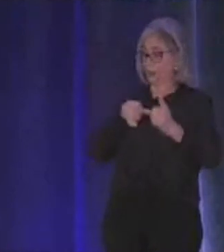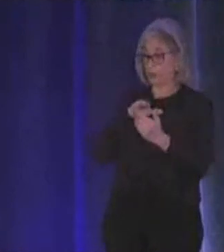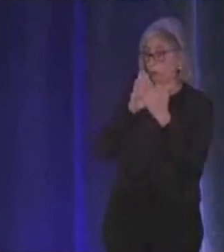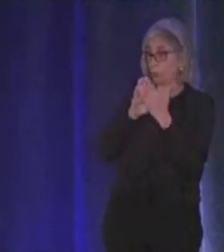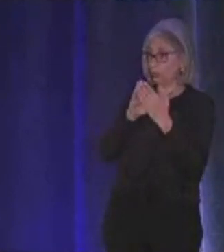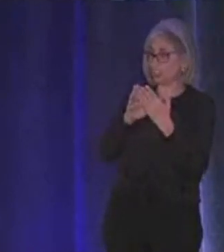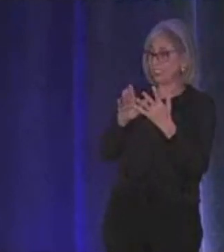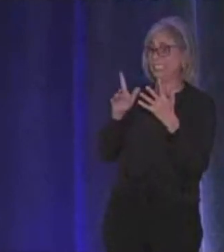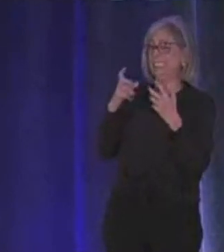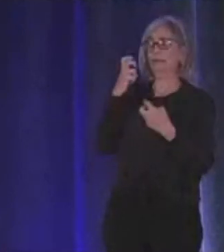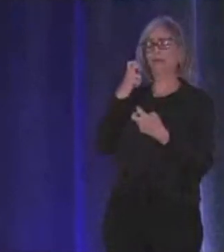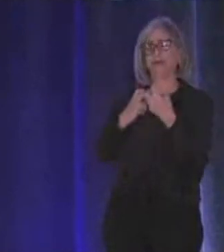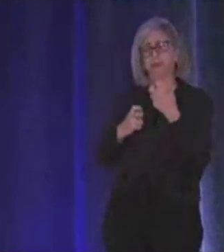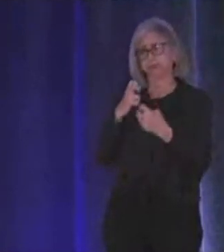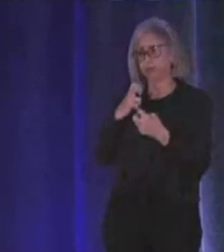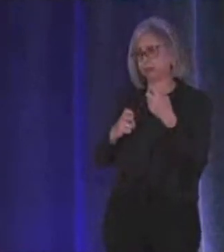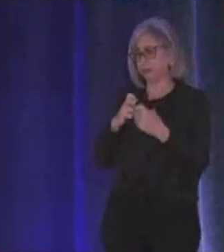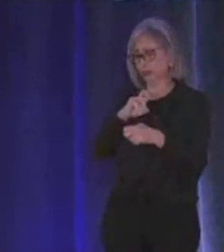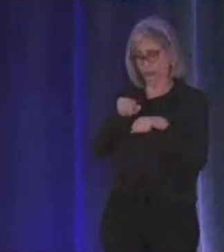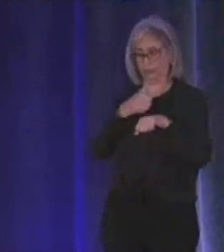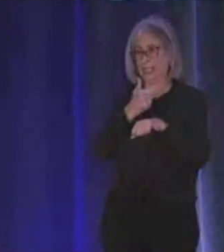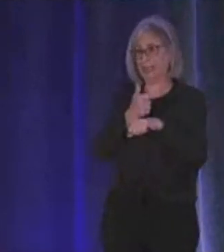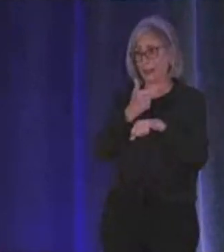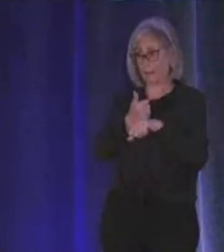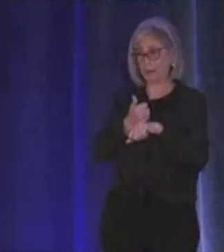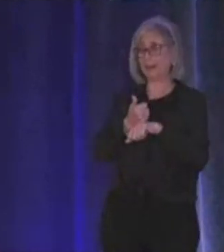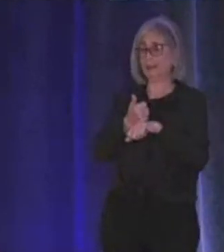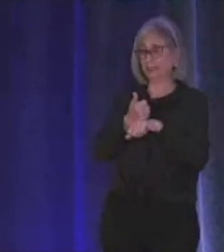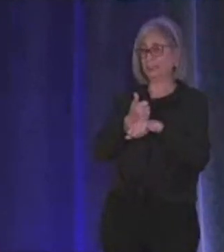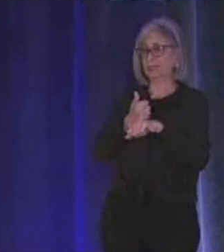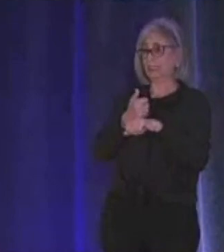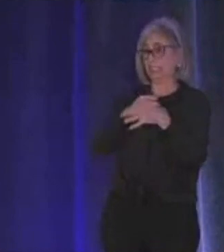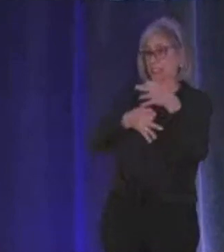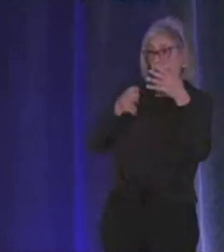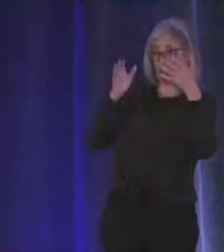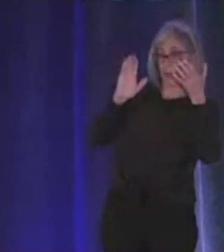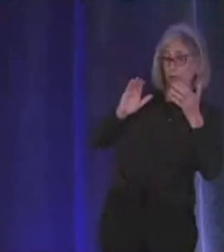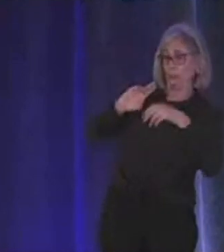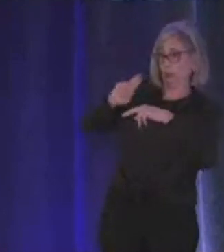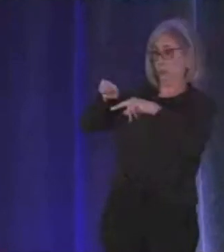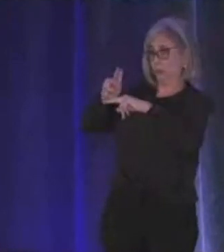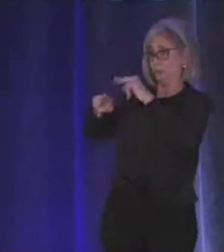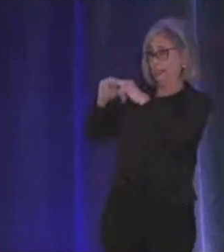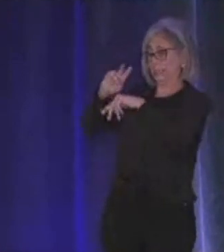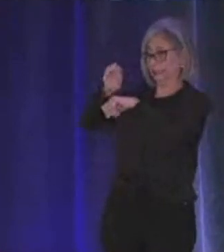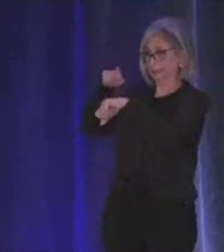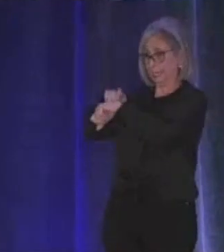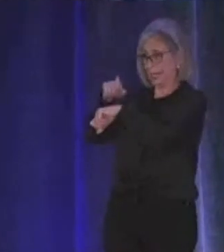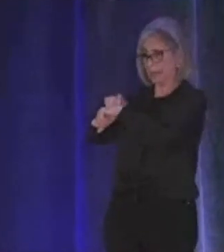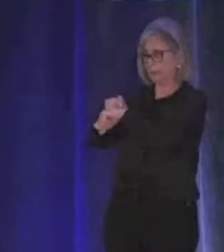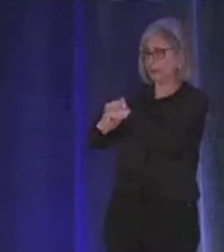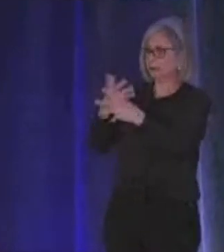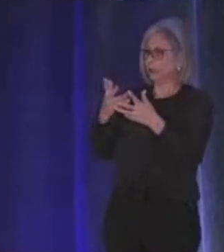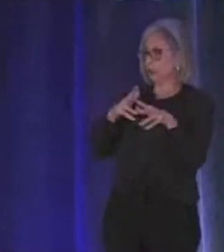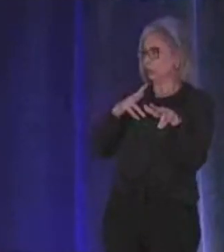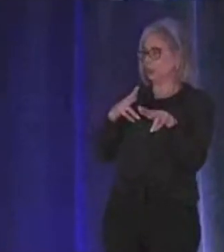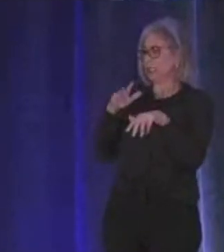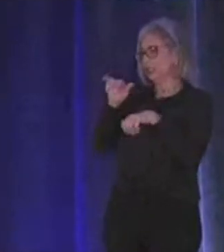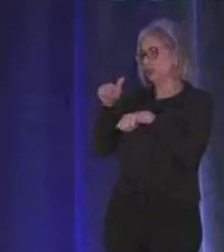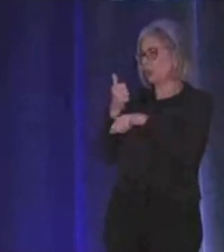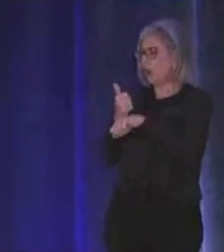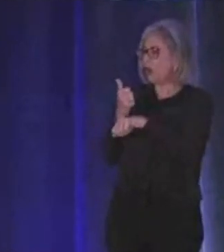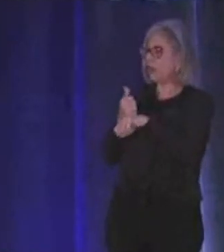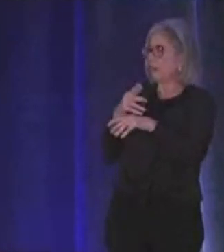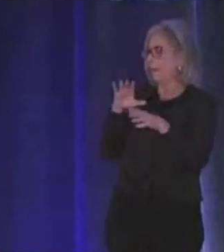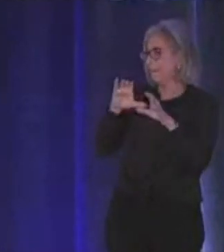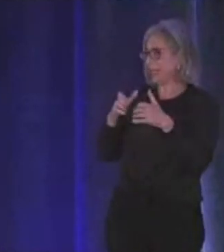is much more difficult to set up in comparison to build time. Because with build time, you're just installing a package, deploying, and then you're good to